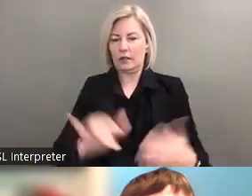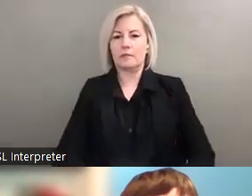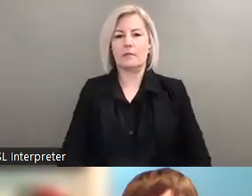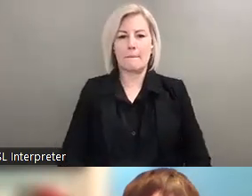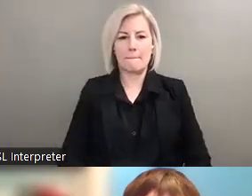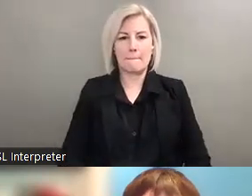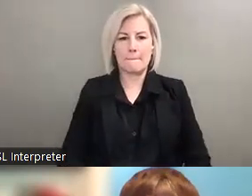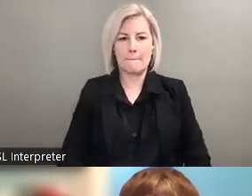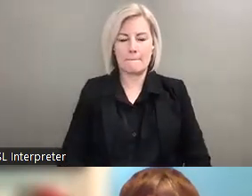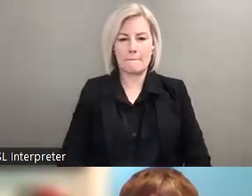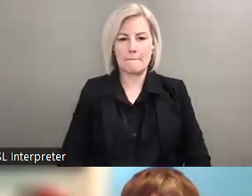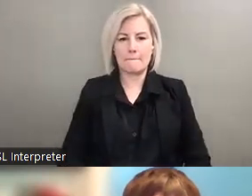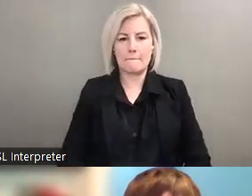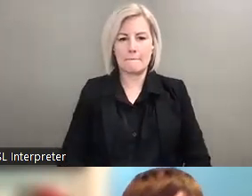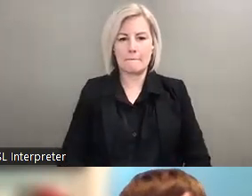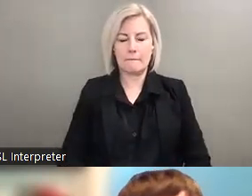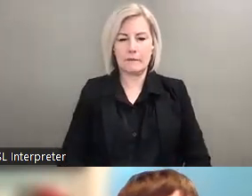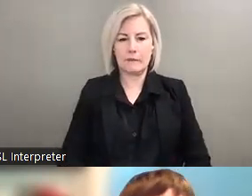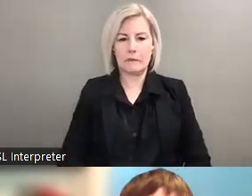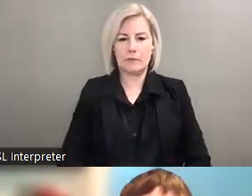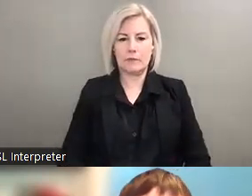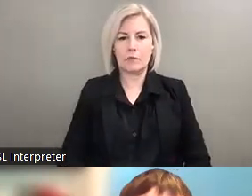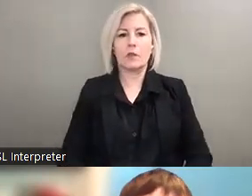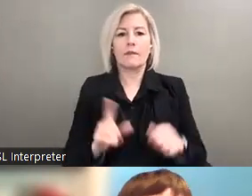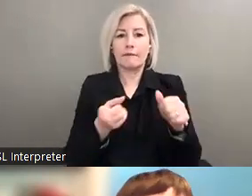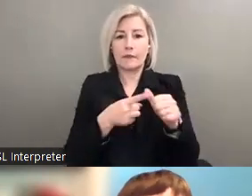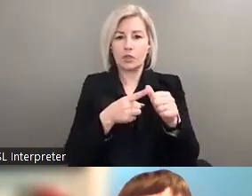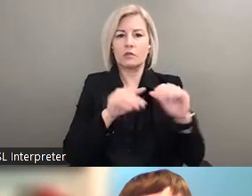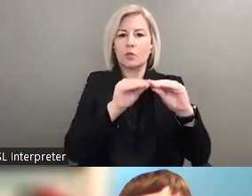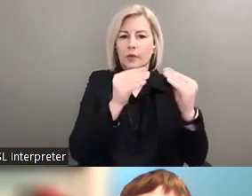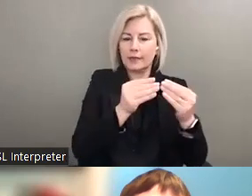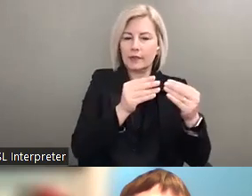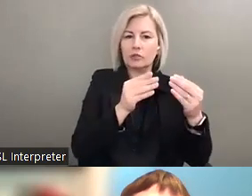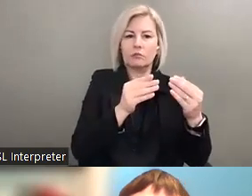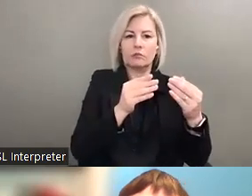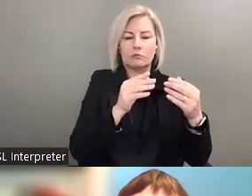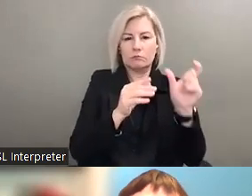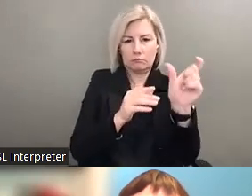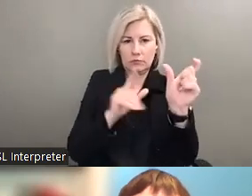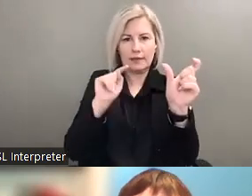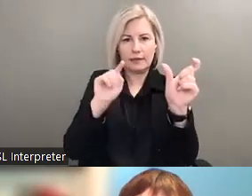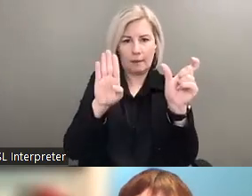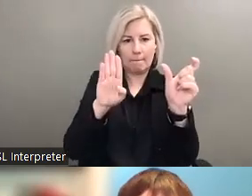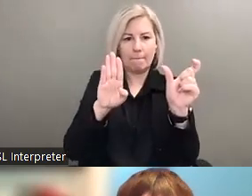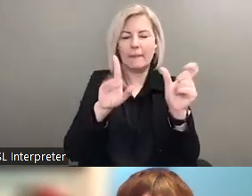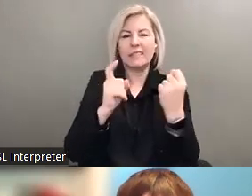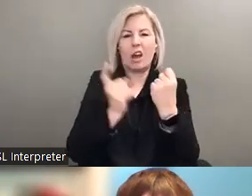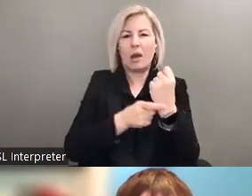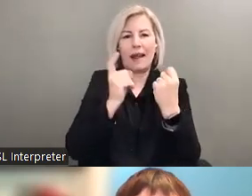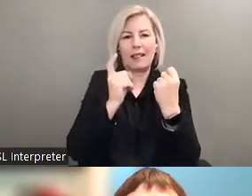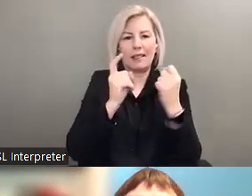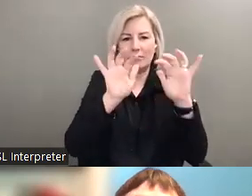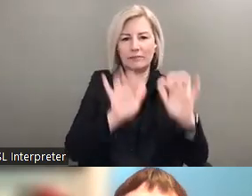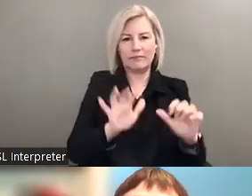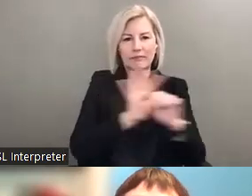This is what it will look like when you apply. First, we have the organization tab. This tab is auto-populated with